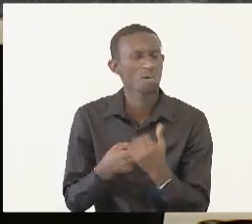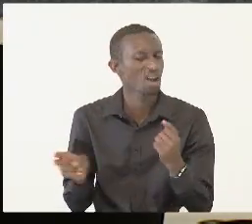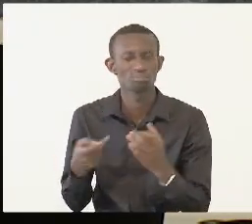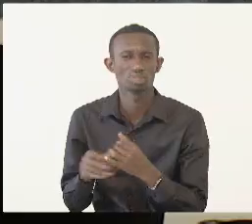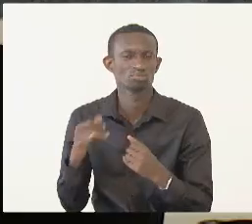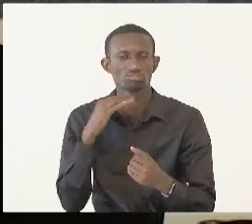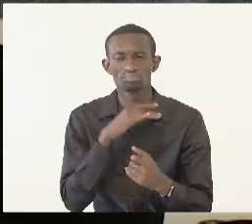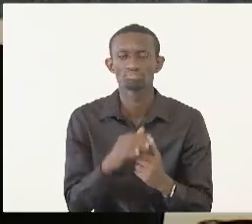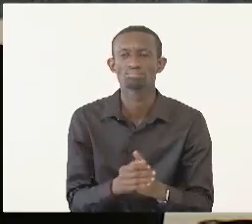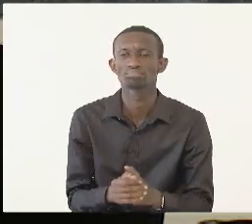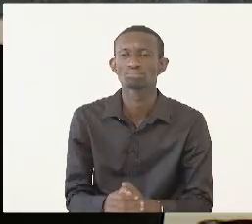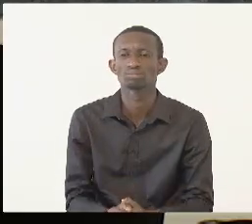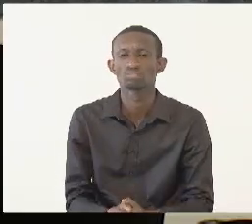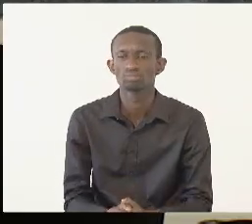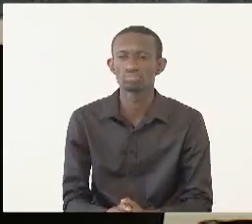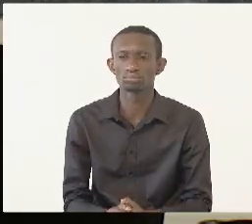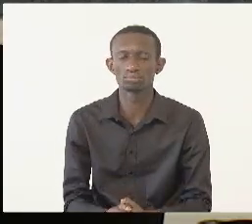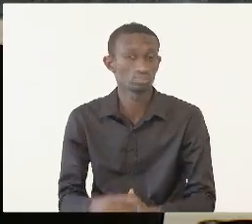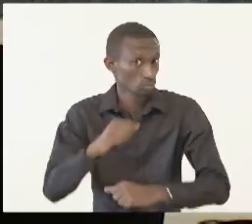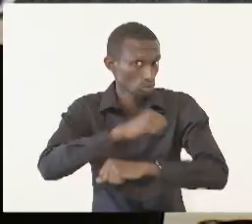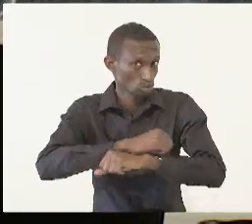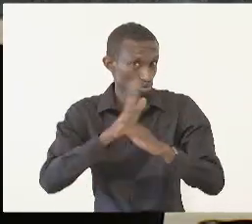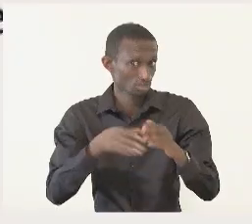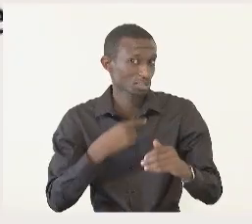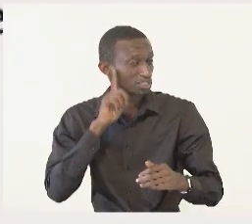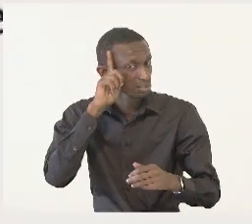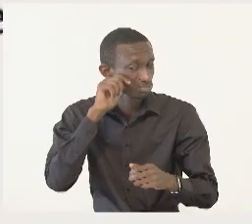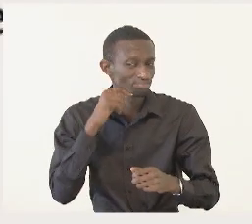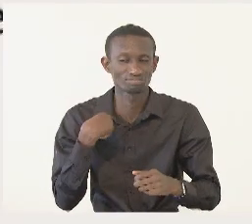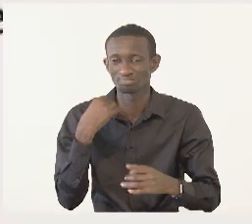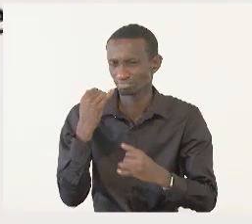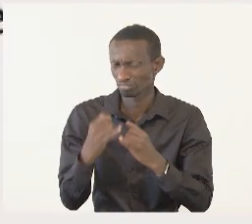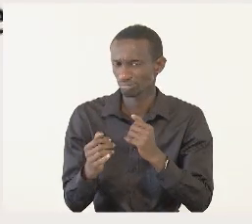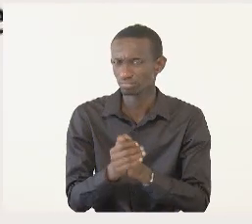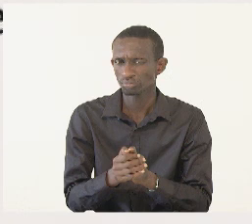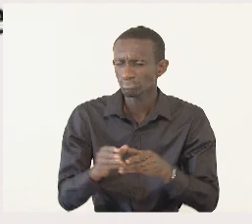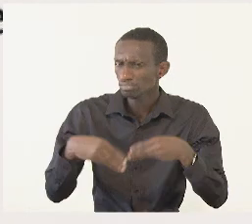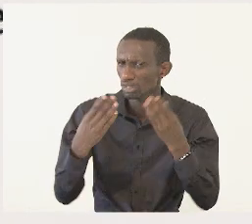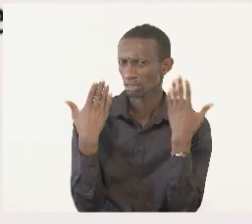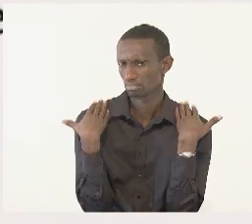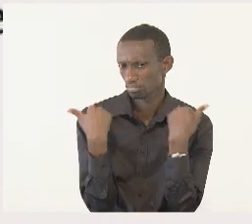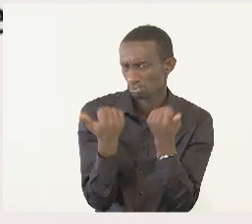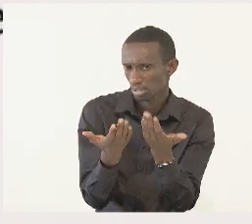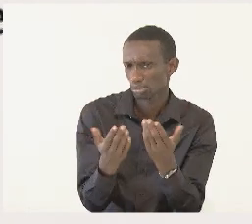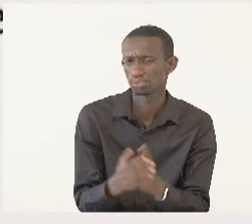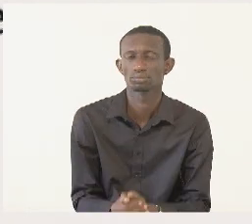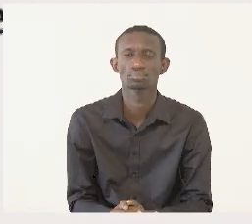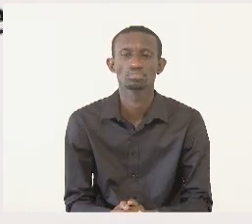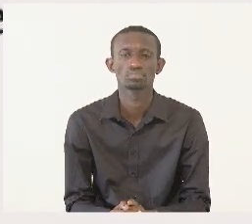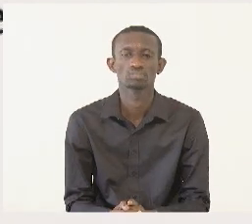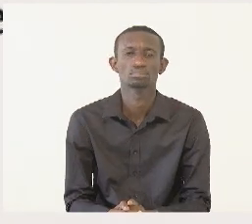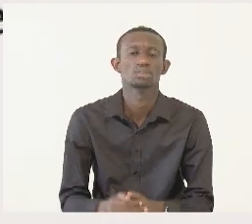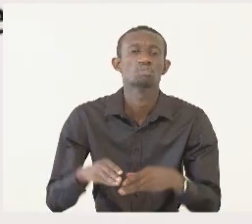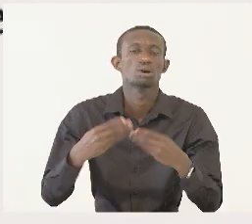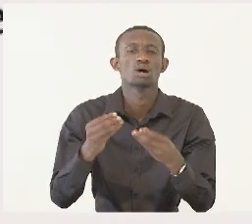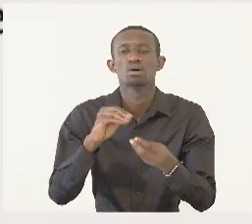eliminated in that process. So student, I think let me just leave you with a lesson assignment. And I'm going to leave